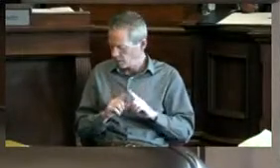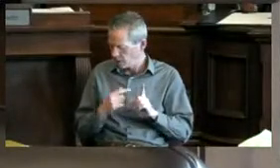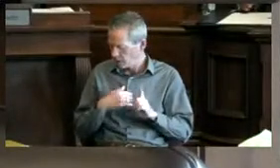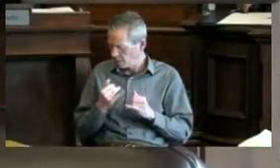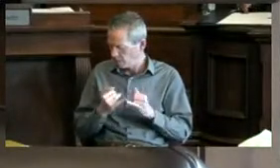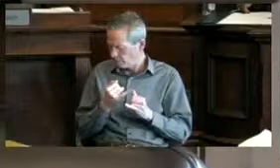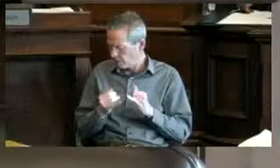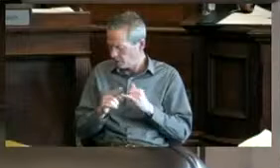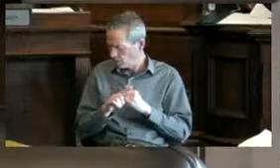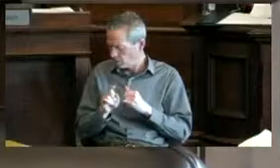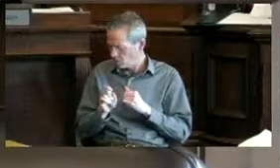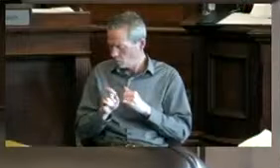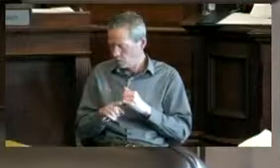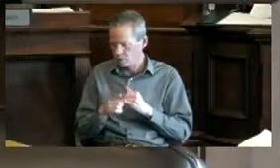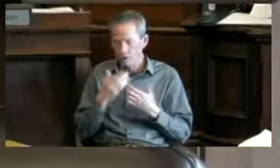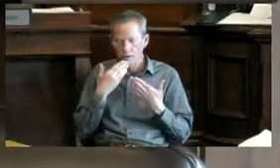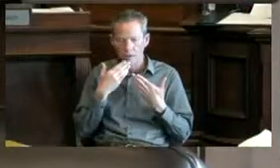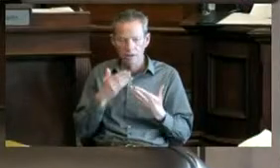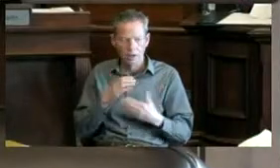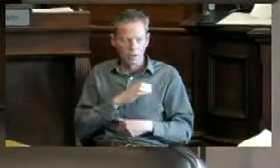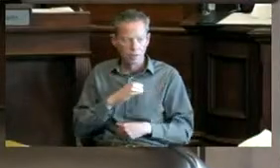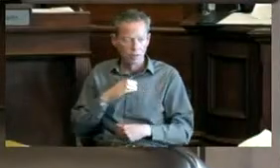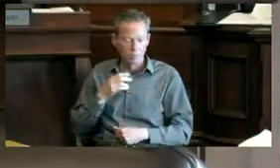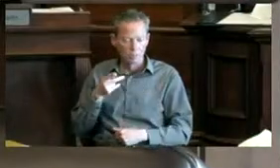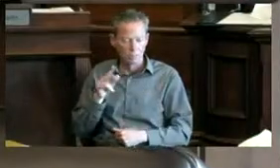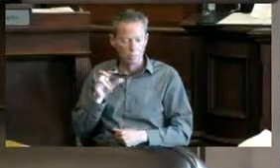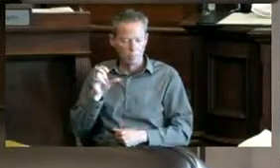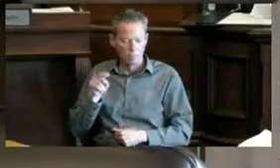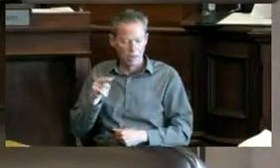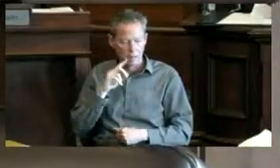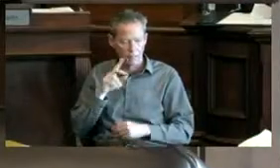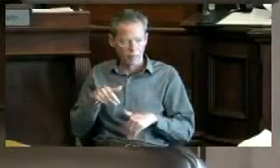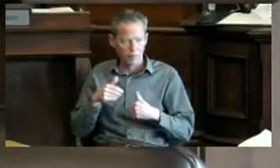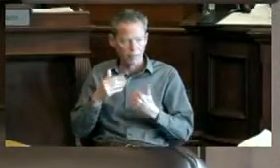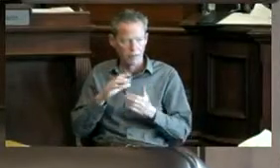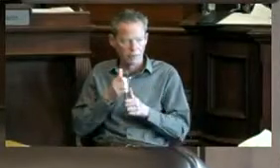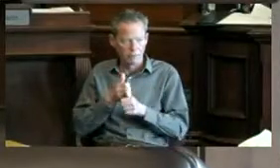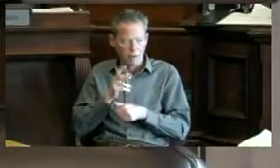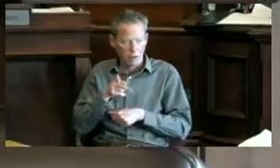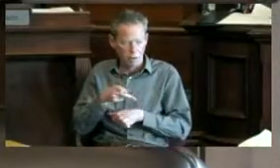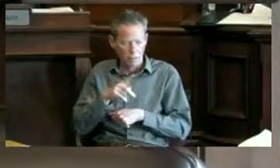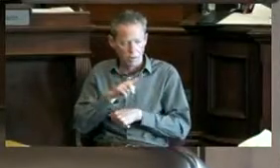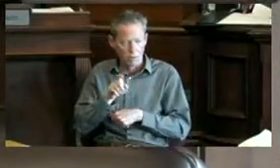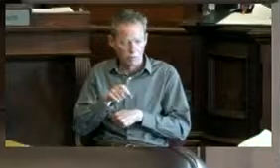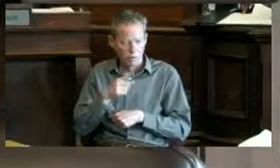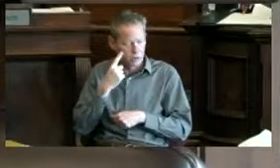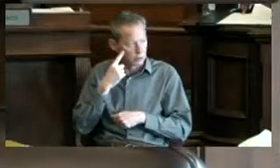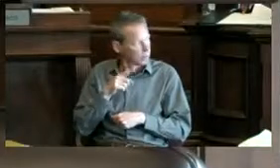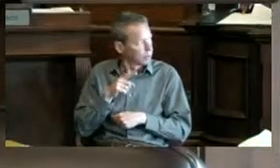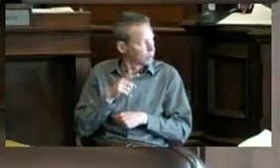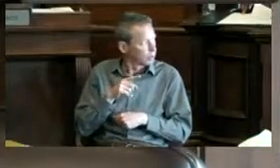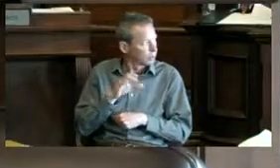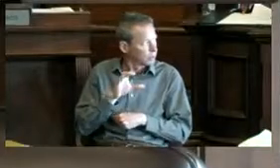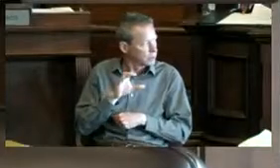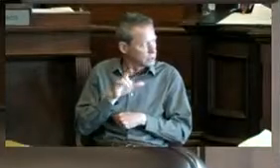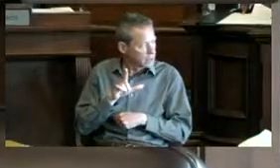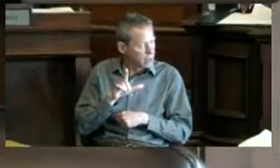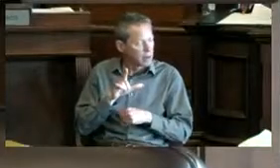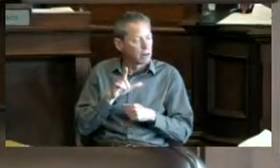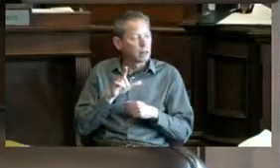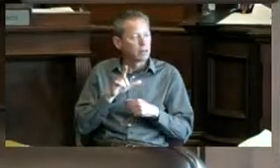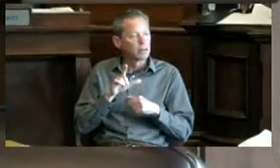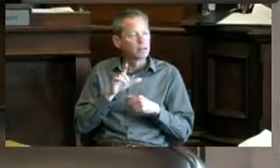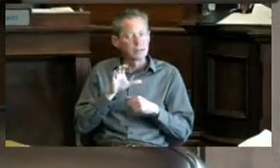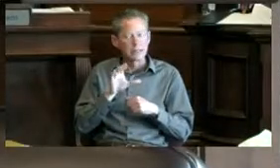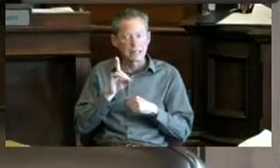final question. Thank you to Commissioner Perrin for providing the follow-up question for the CDL training that I asked questions